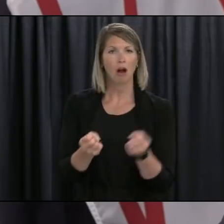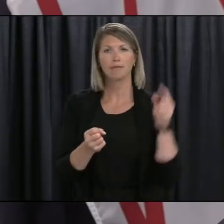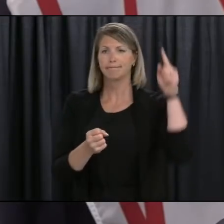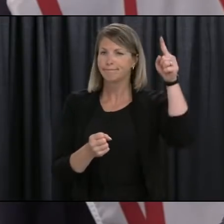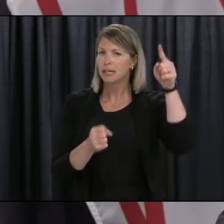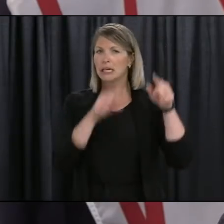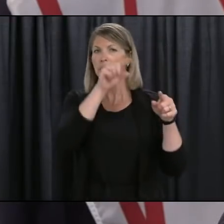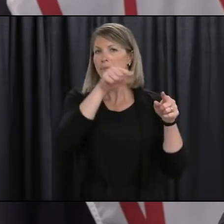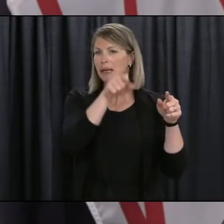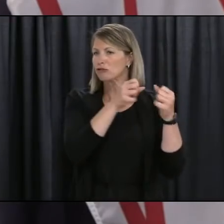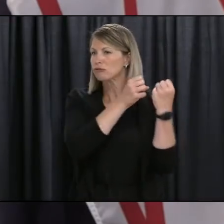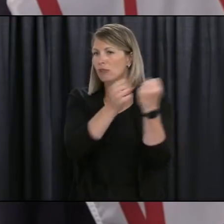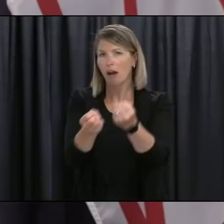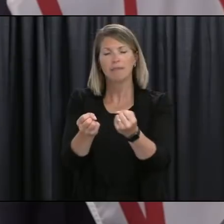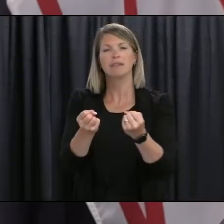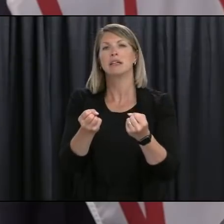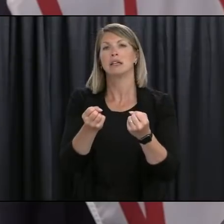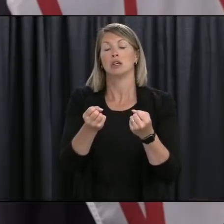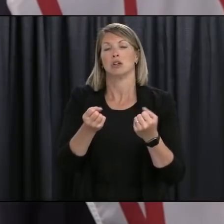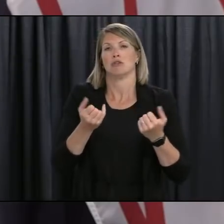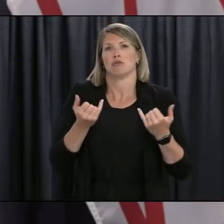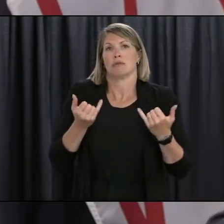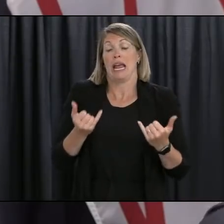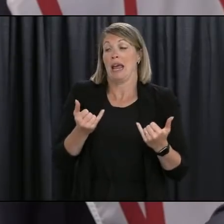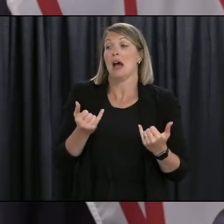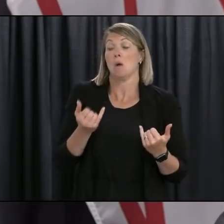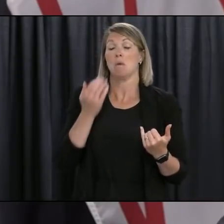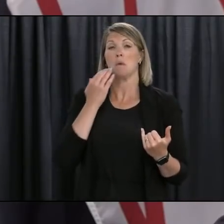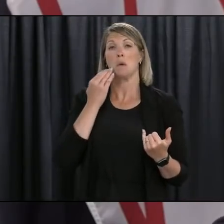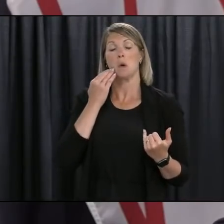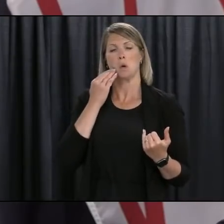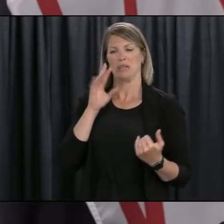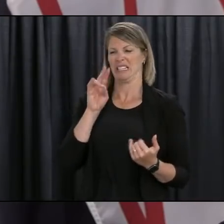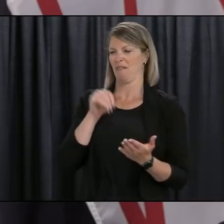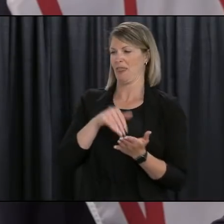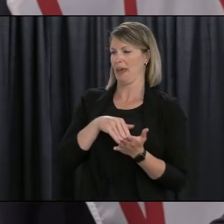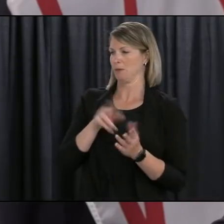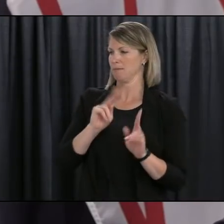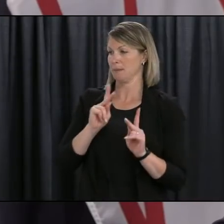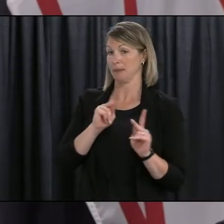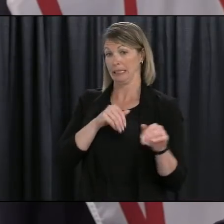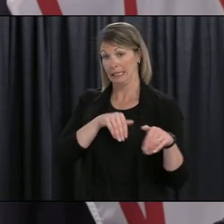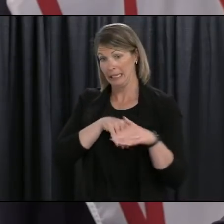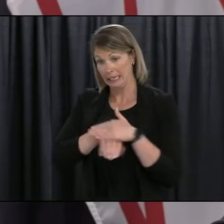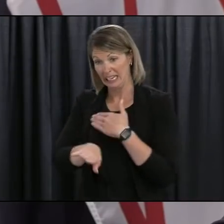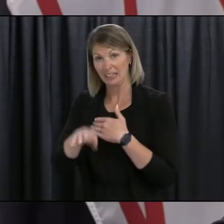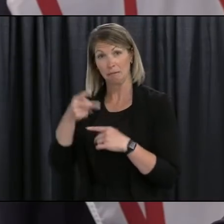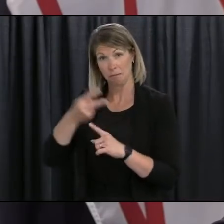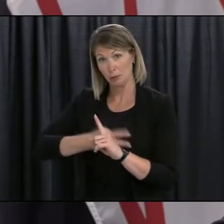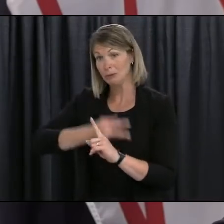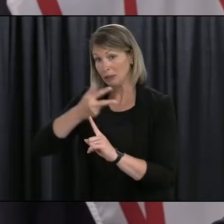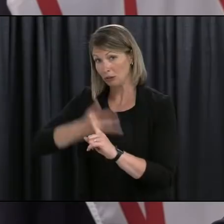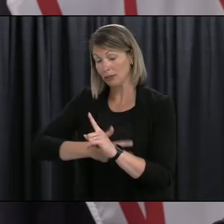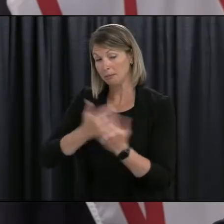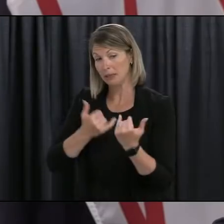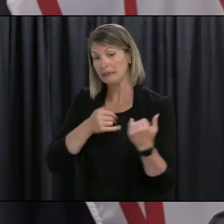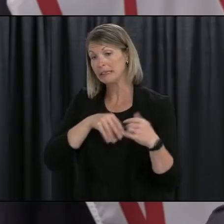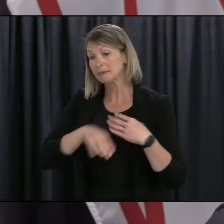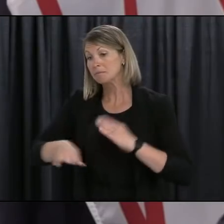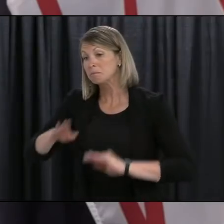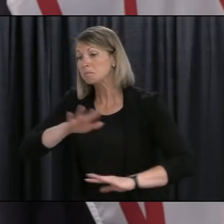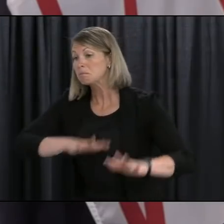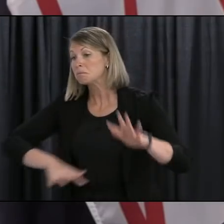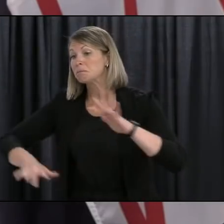So people are now moving safely. So we know now over the last few weeks the number of visitors and people that are coming into our province has